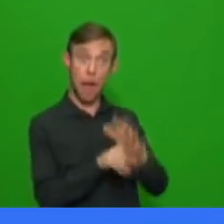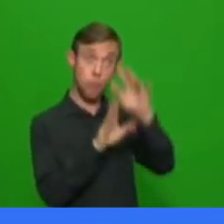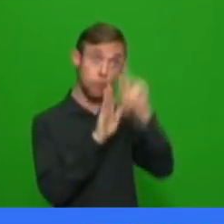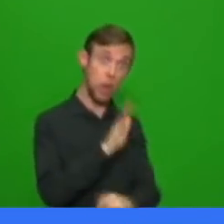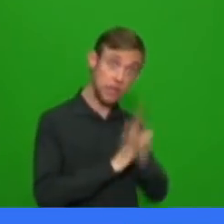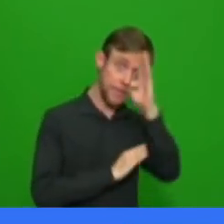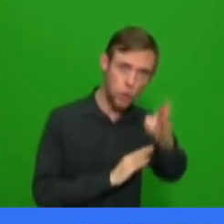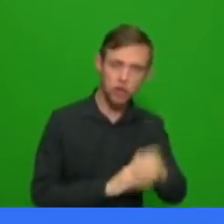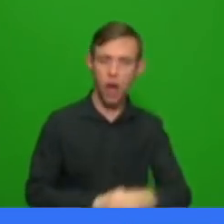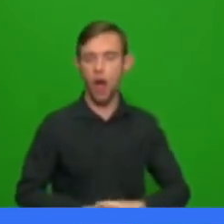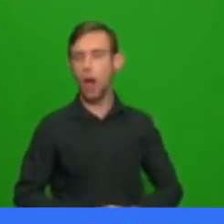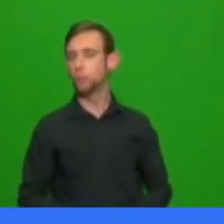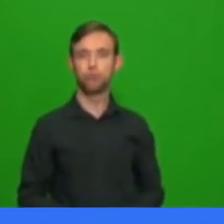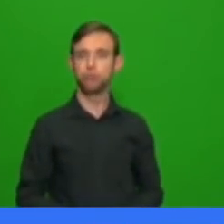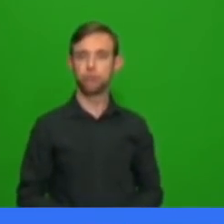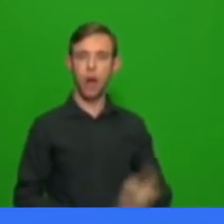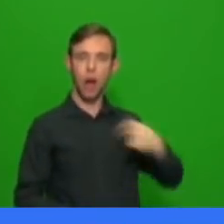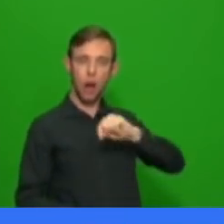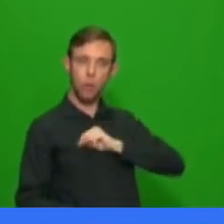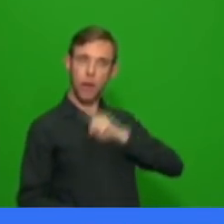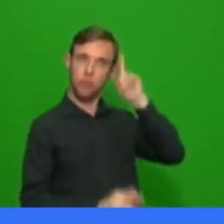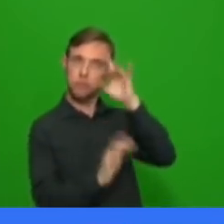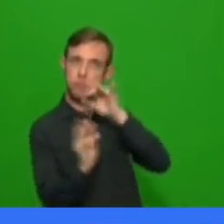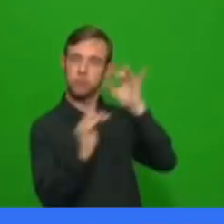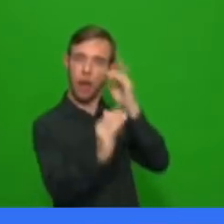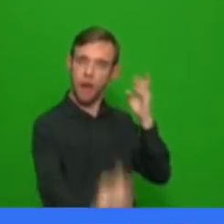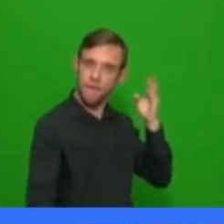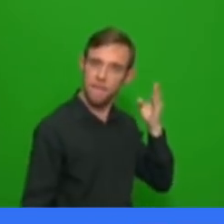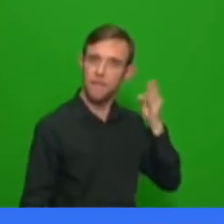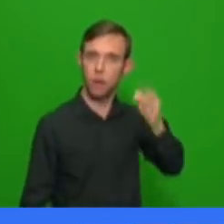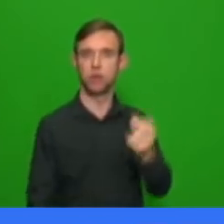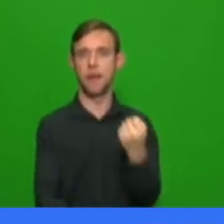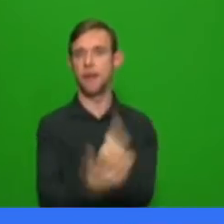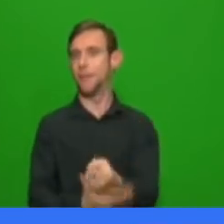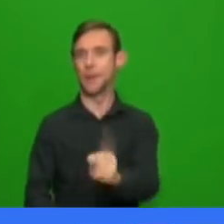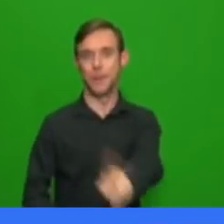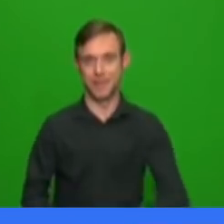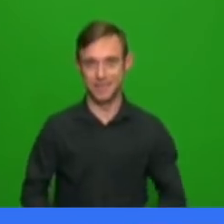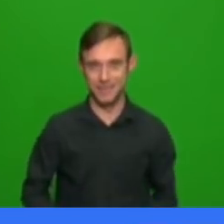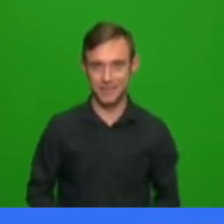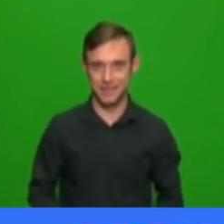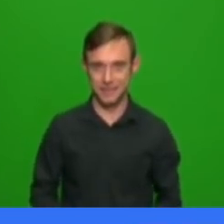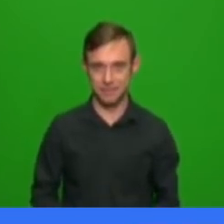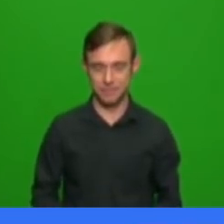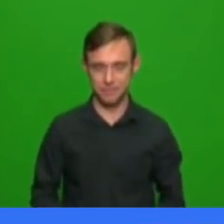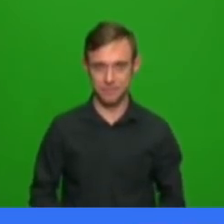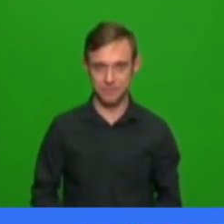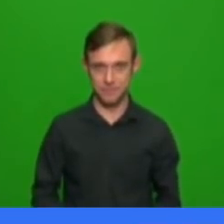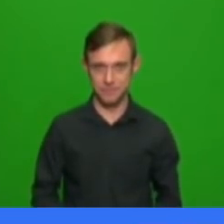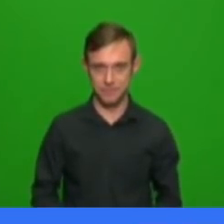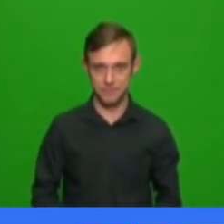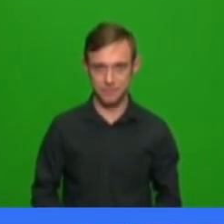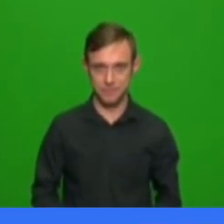is what future inflation is going to look like.